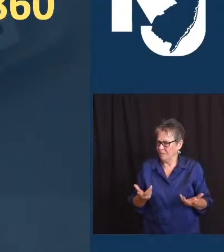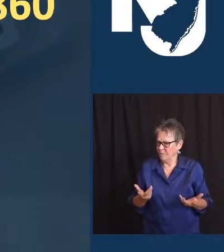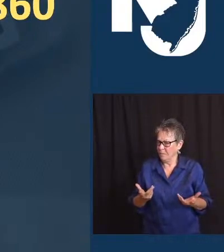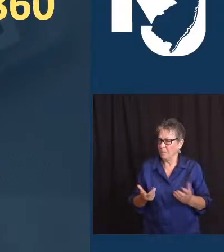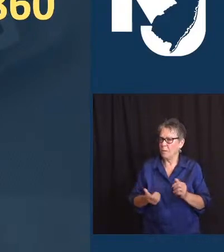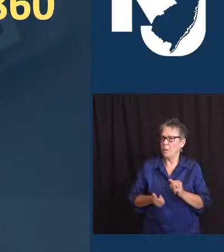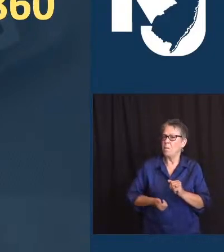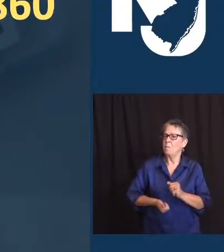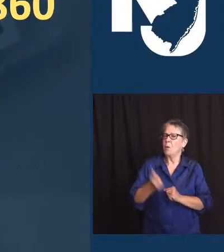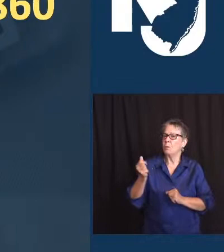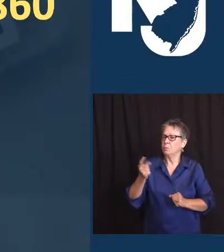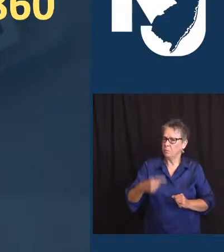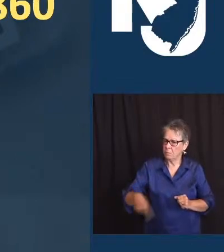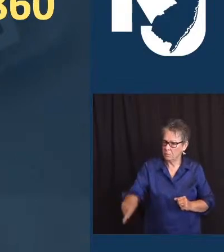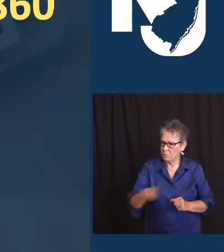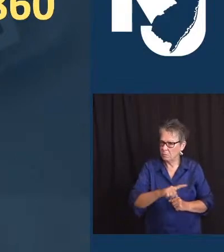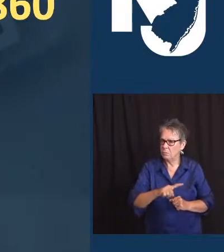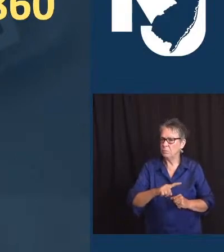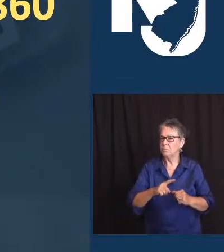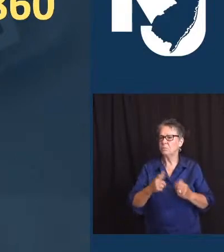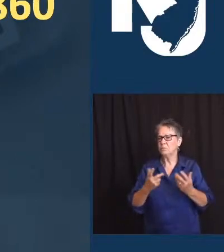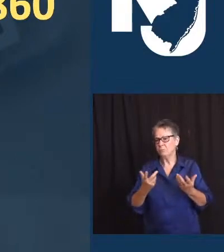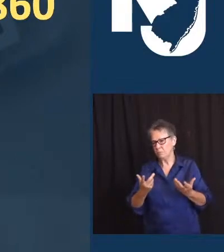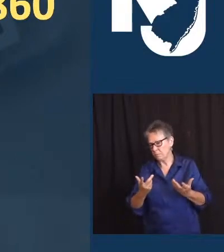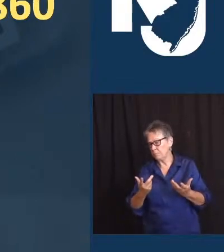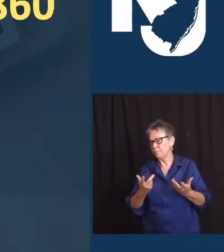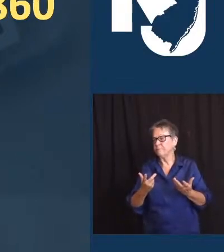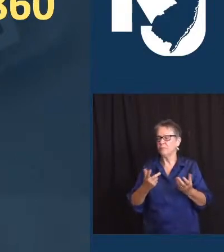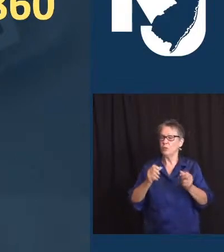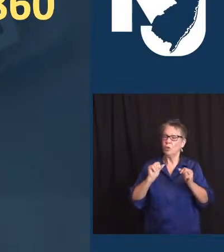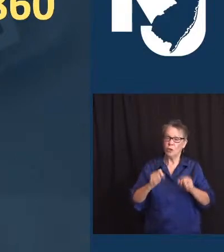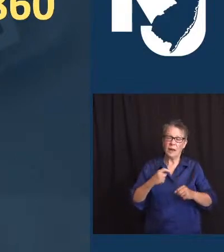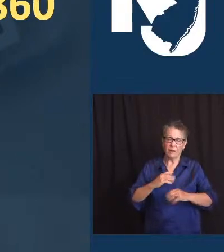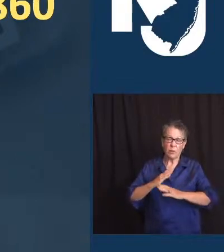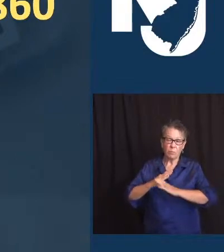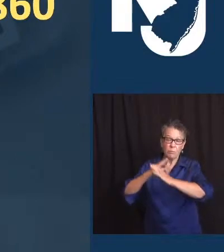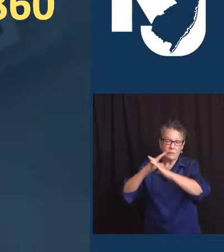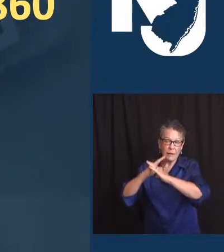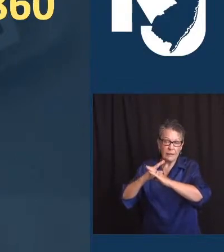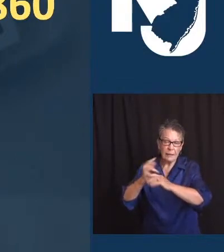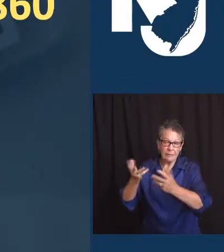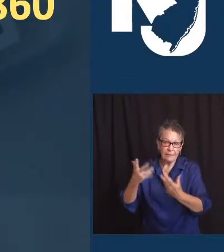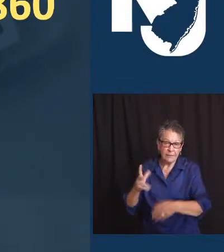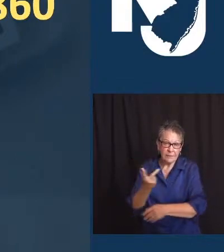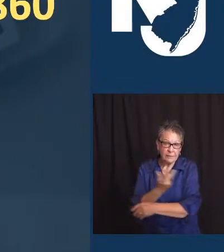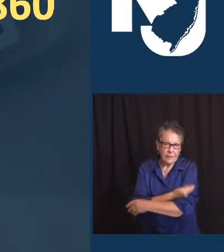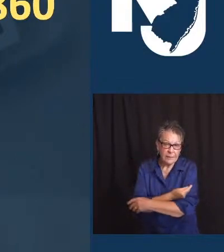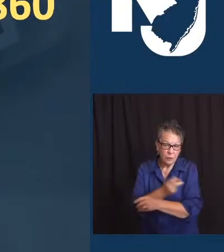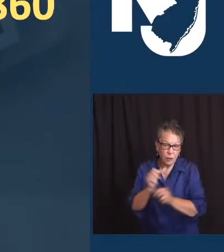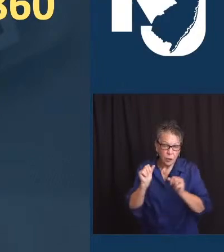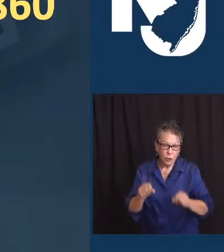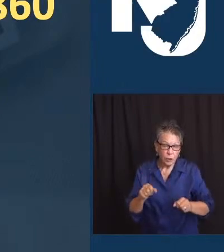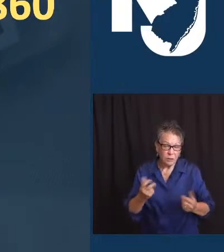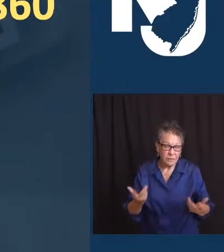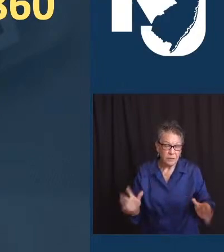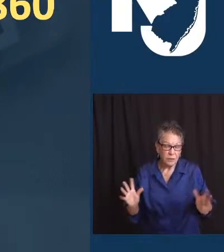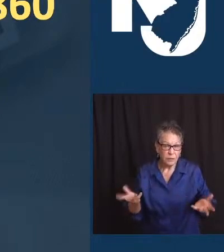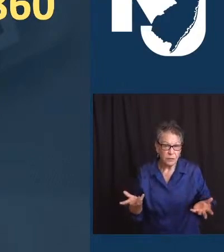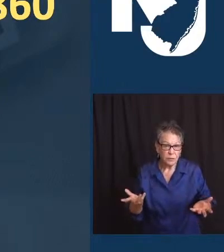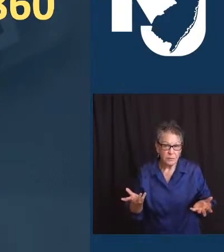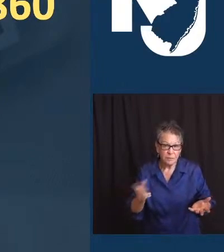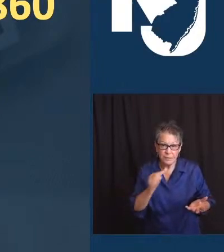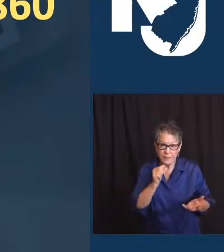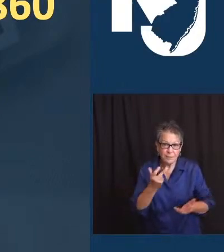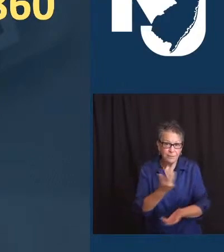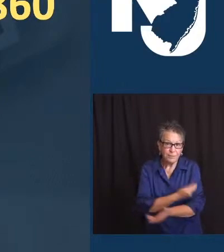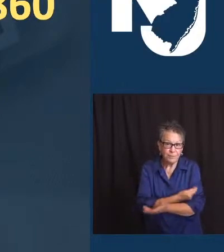deaths were preventable. The number of probable deaths has been revised to as you can see,